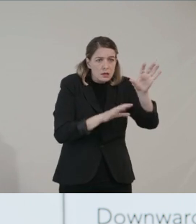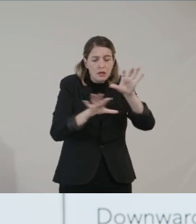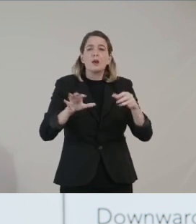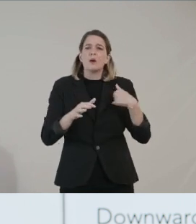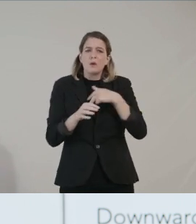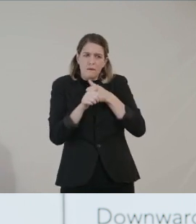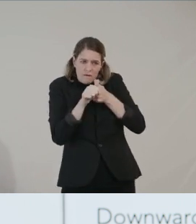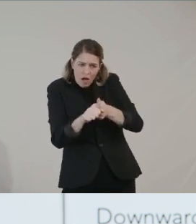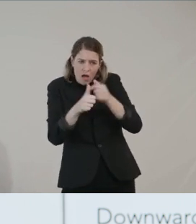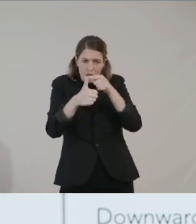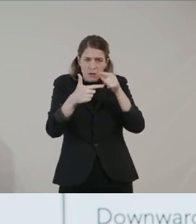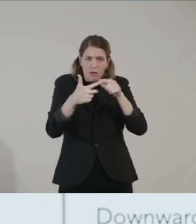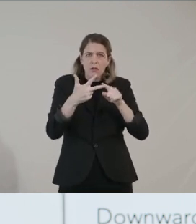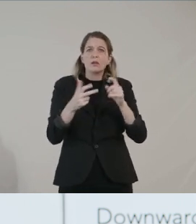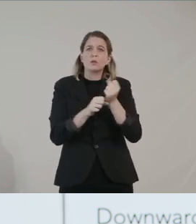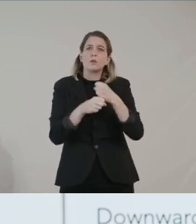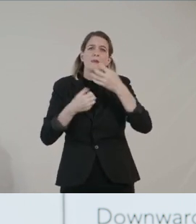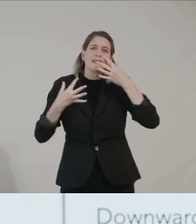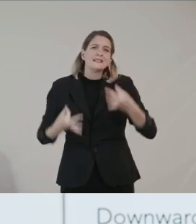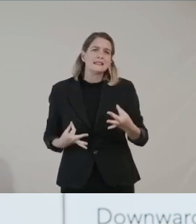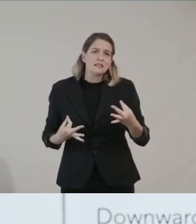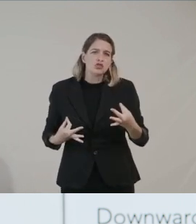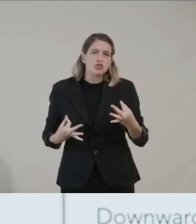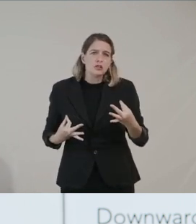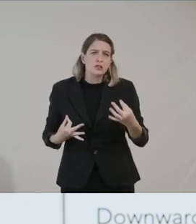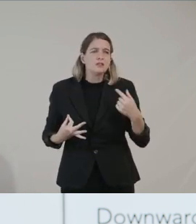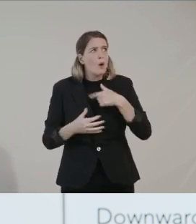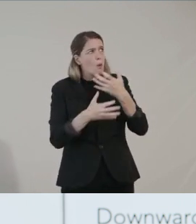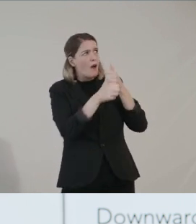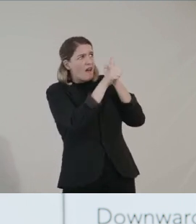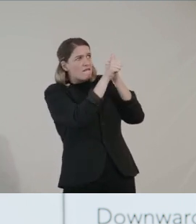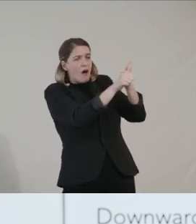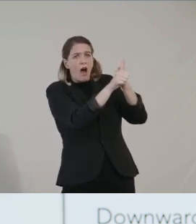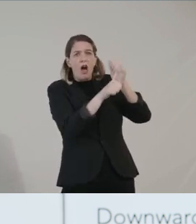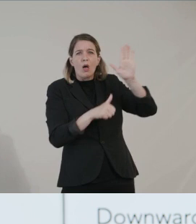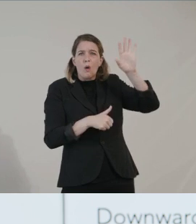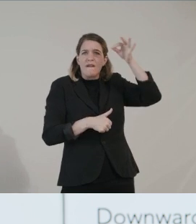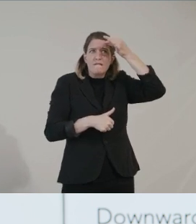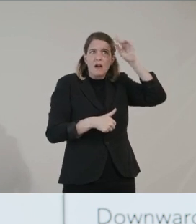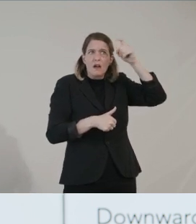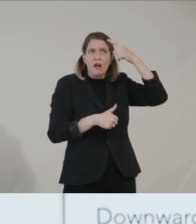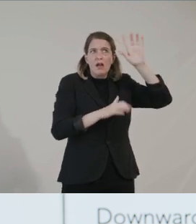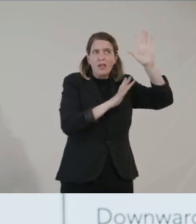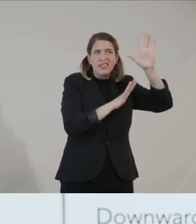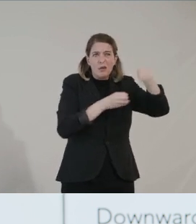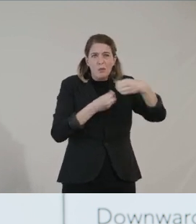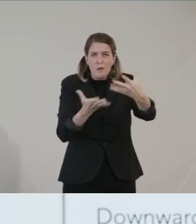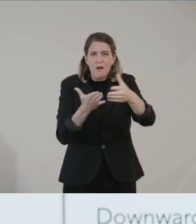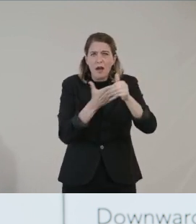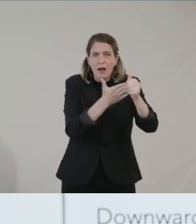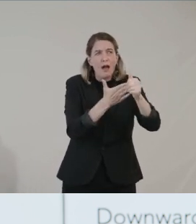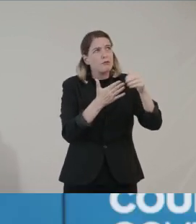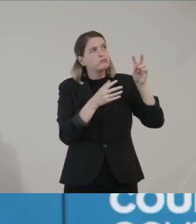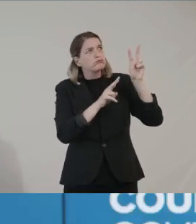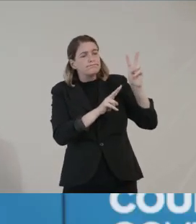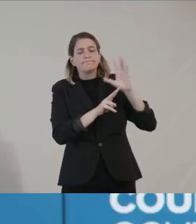our federal partners gave in presenting this guidance forward.